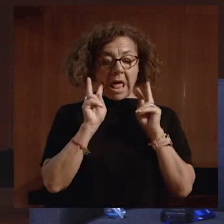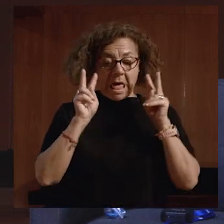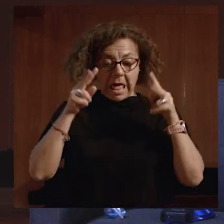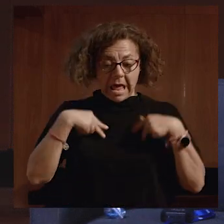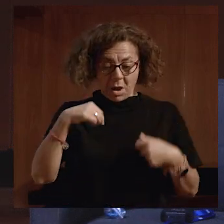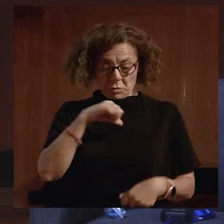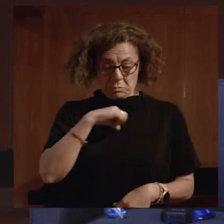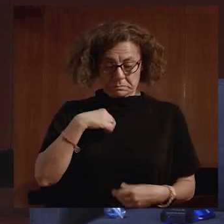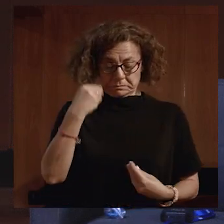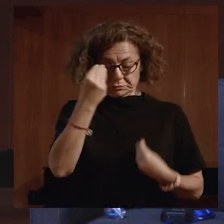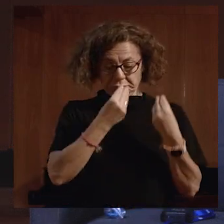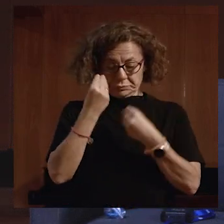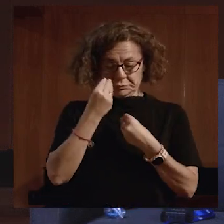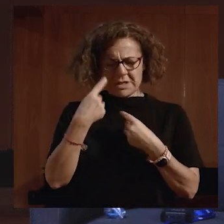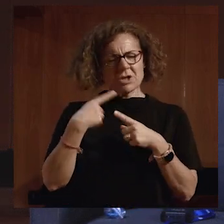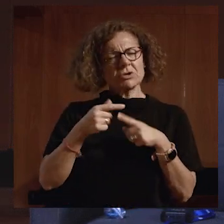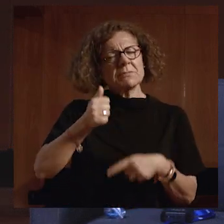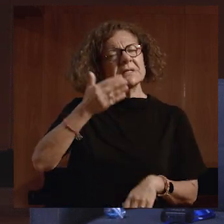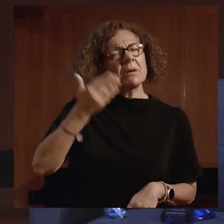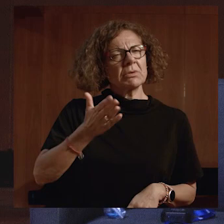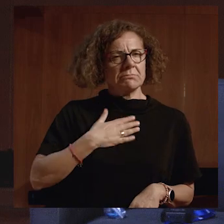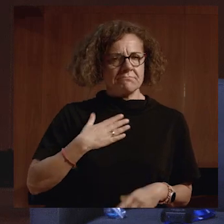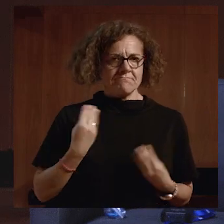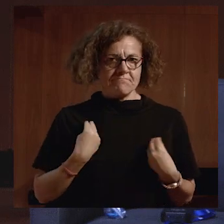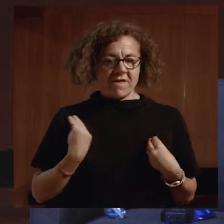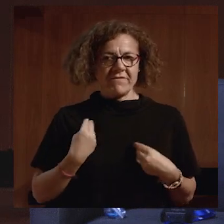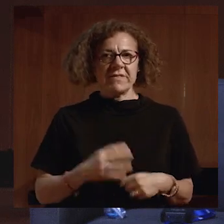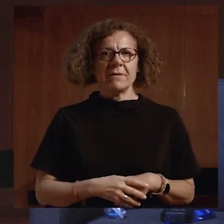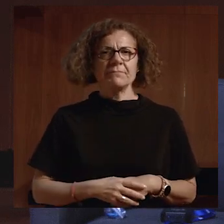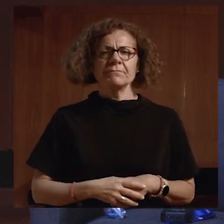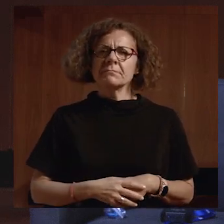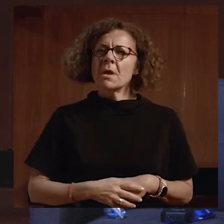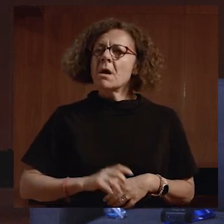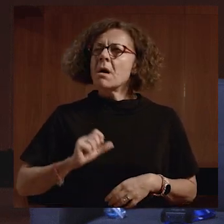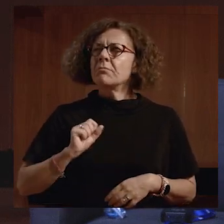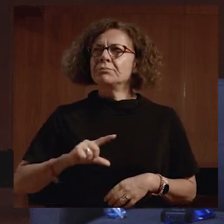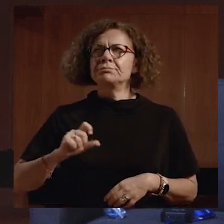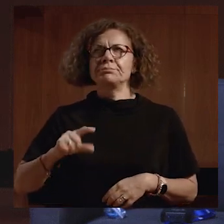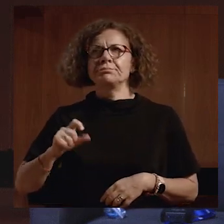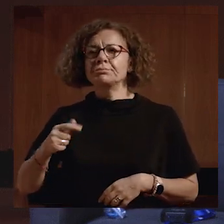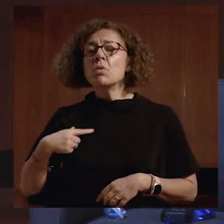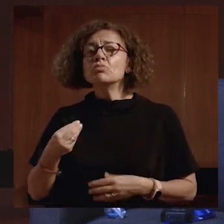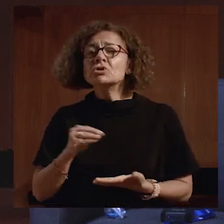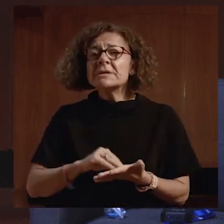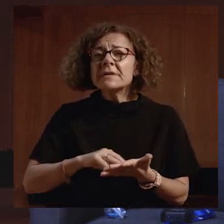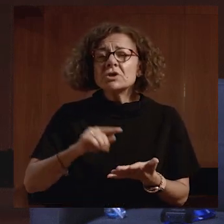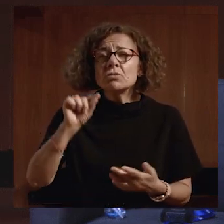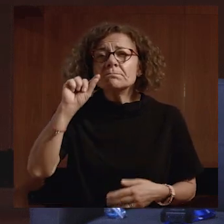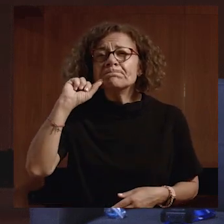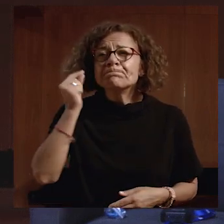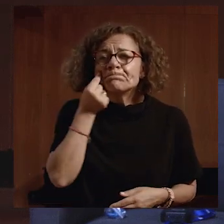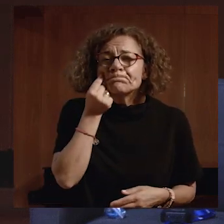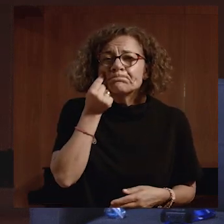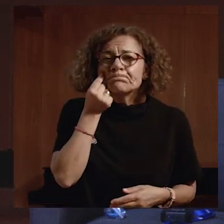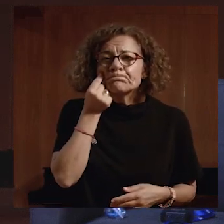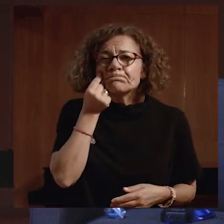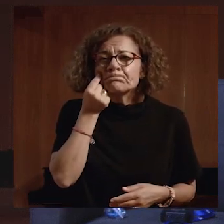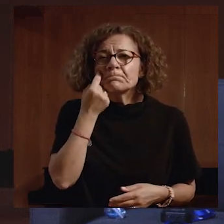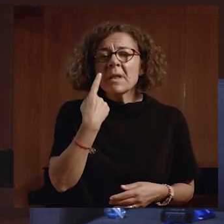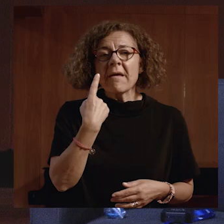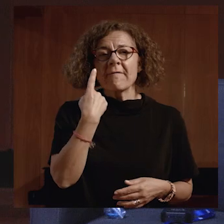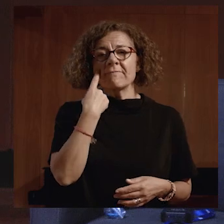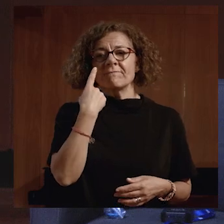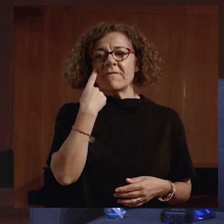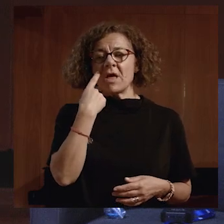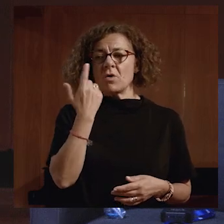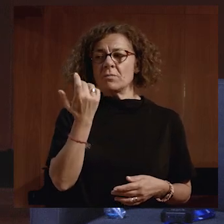One thing I find myself often trying to get people, students, at this point in college in their studies to think about,